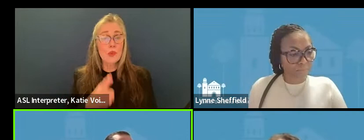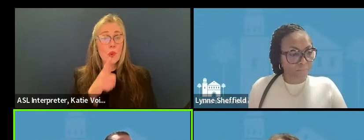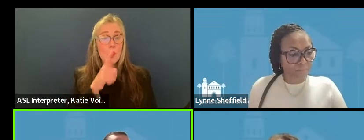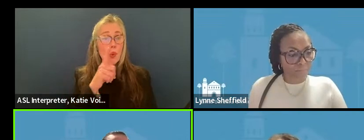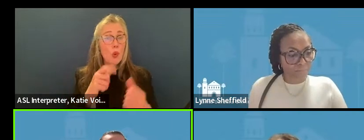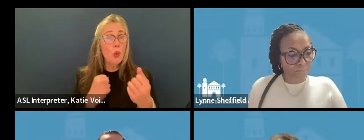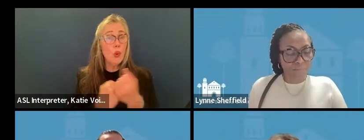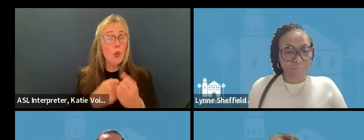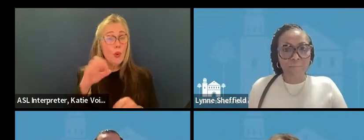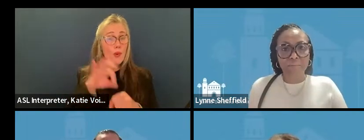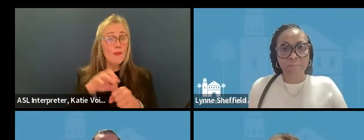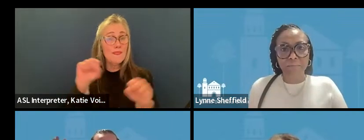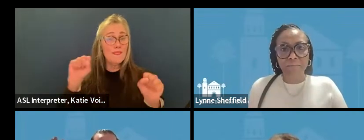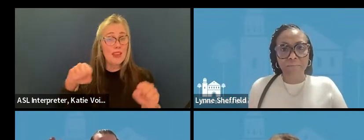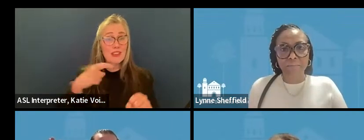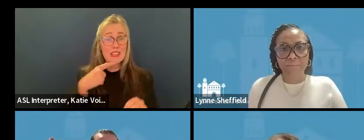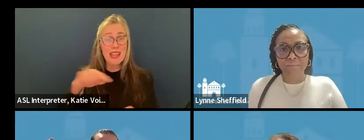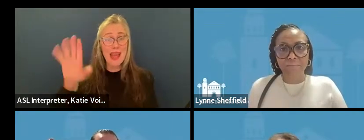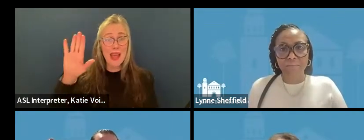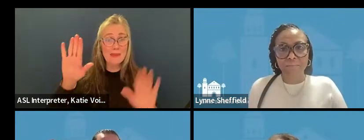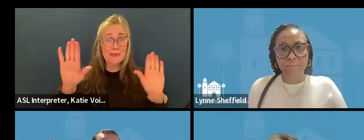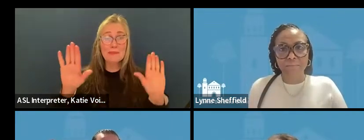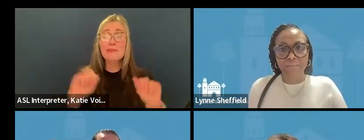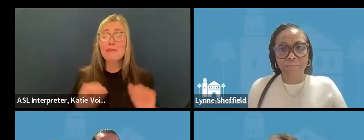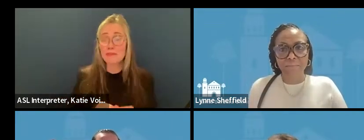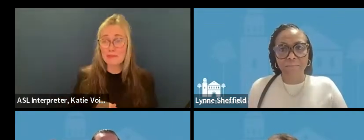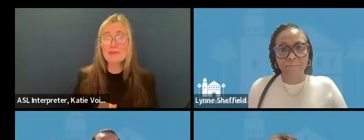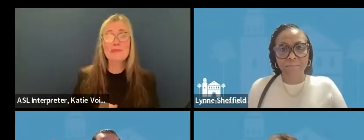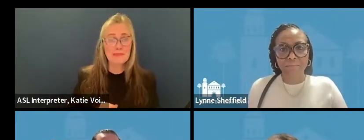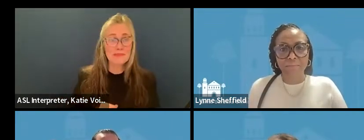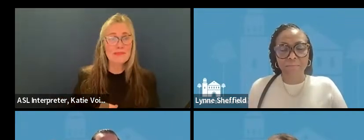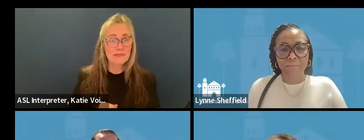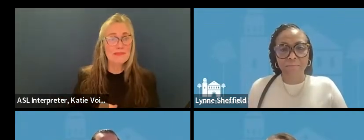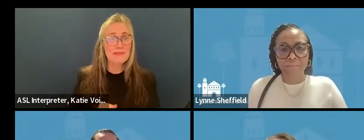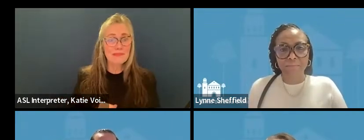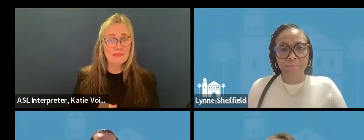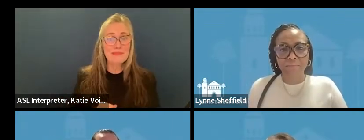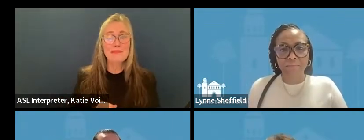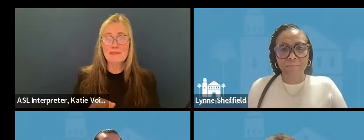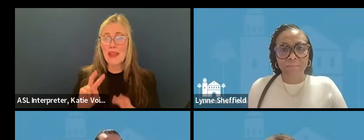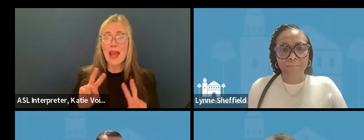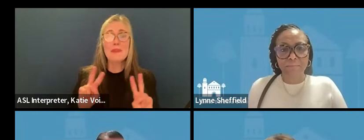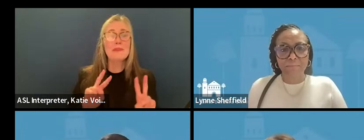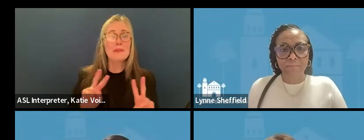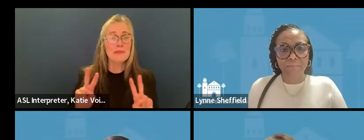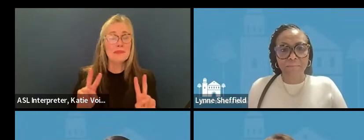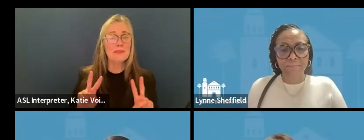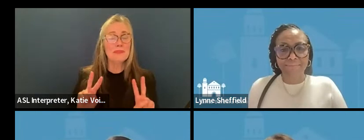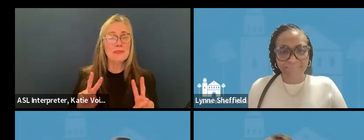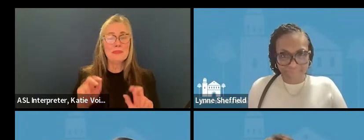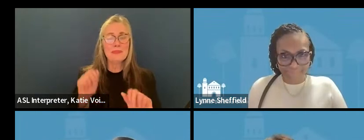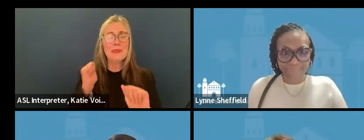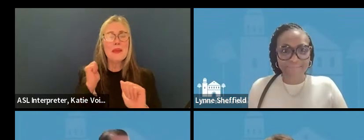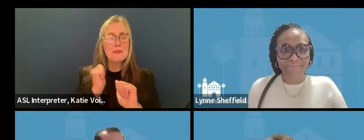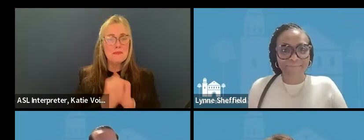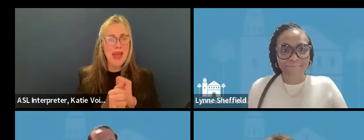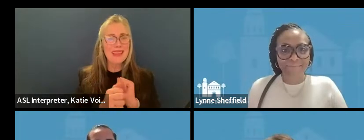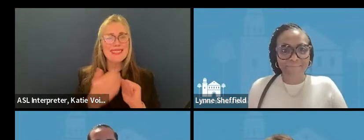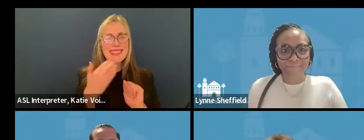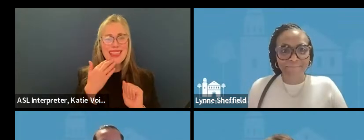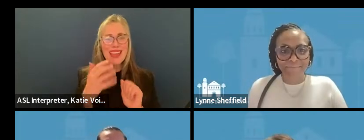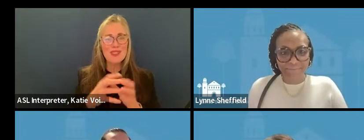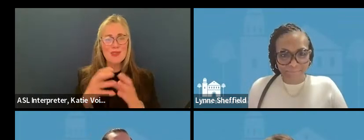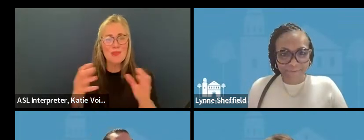favor? Say aye or raise your hand. Aye. Aye. Aye. All right, motion passes. Thank you so much for the